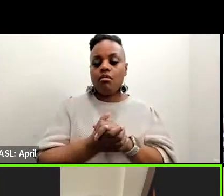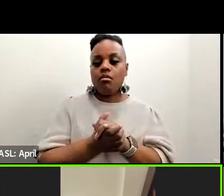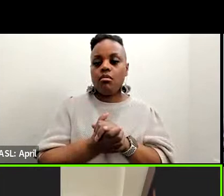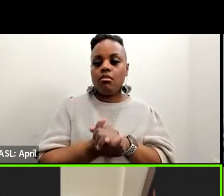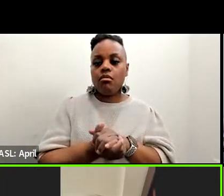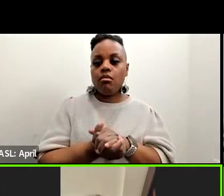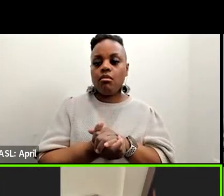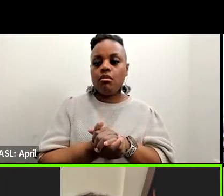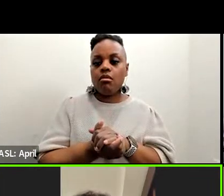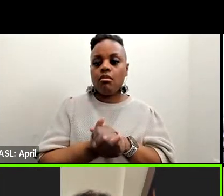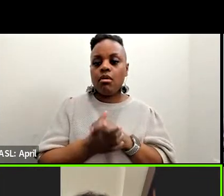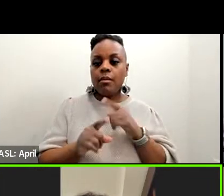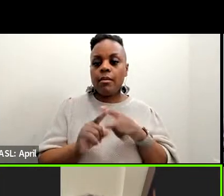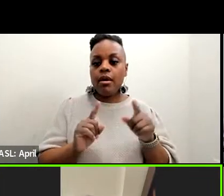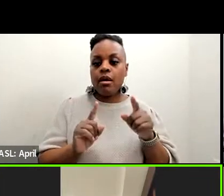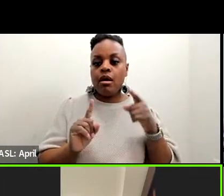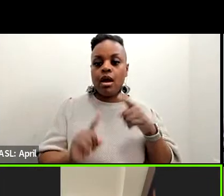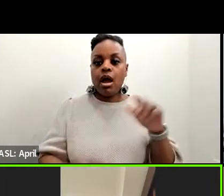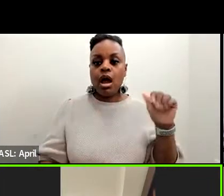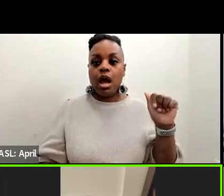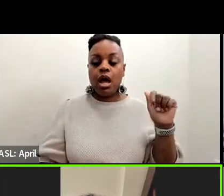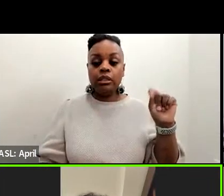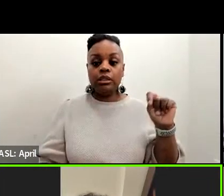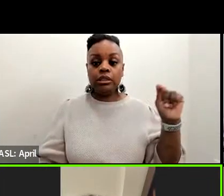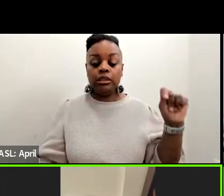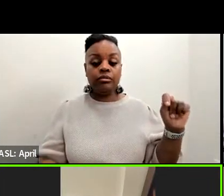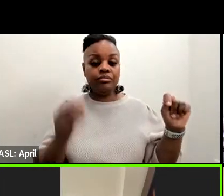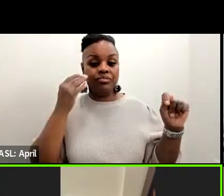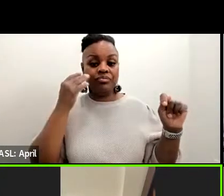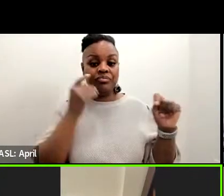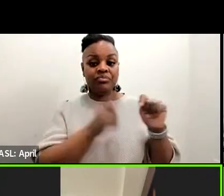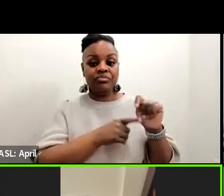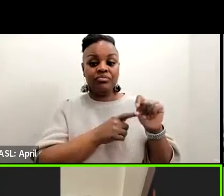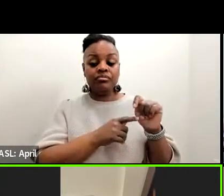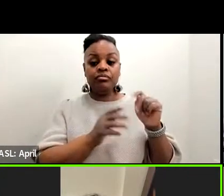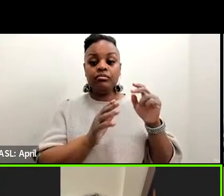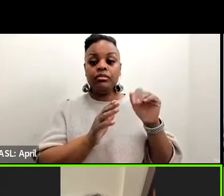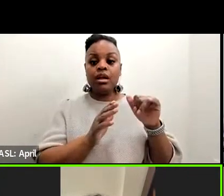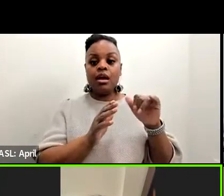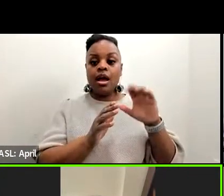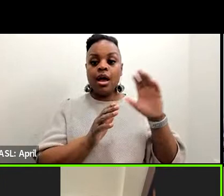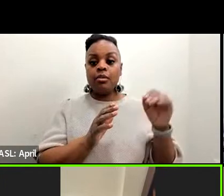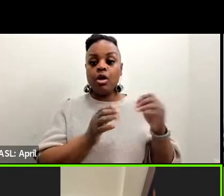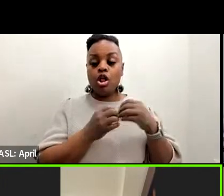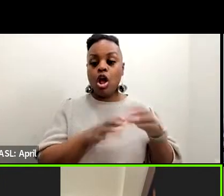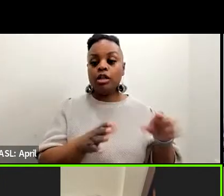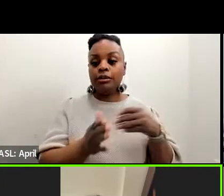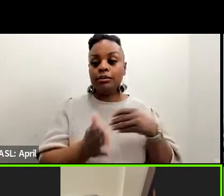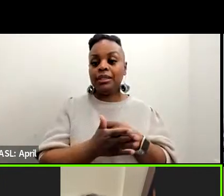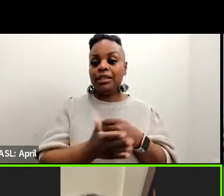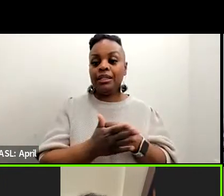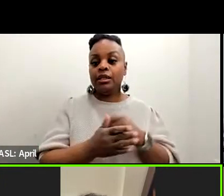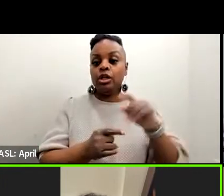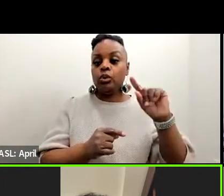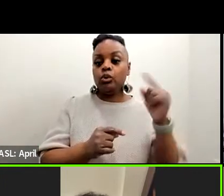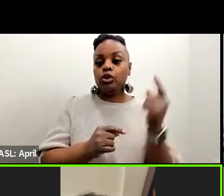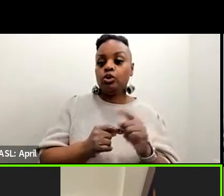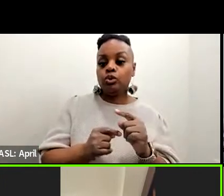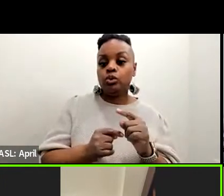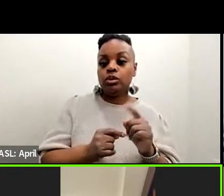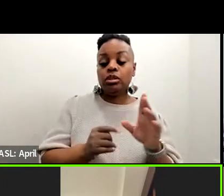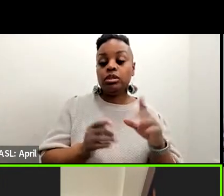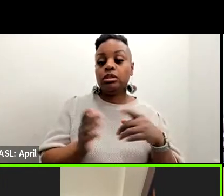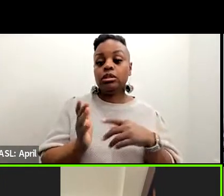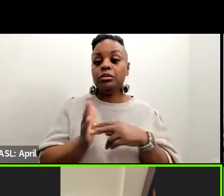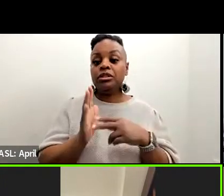organization to give benefits to its members is under strain, you can see the impact. You can see how rifts could take